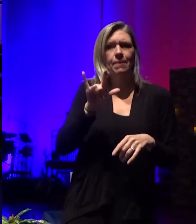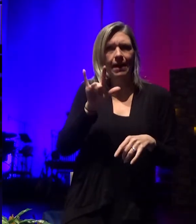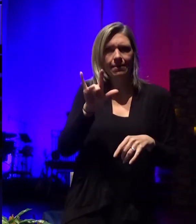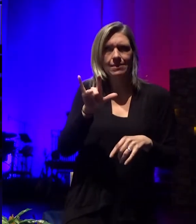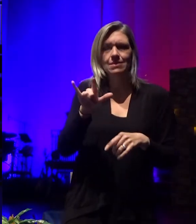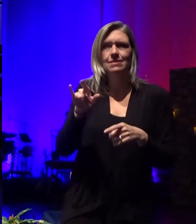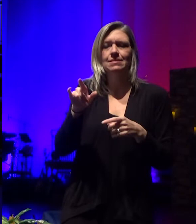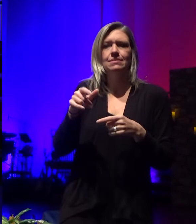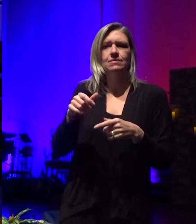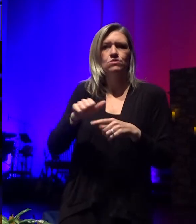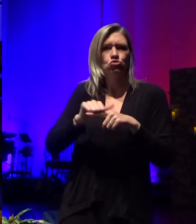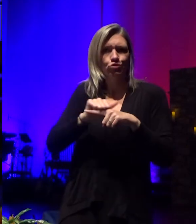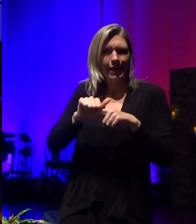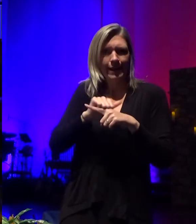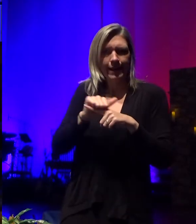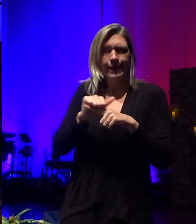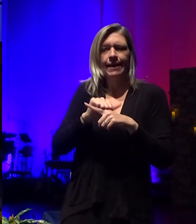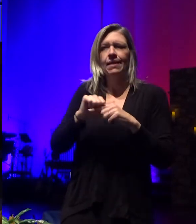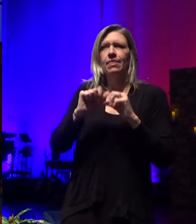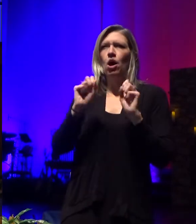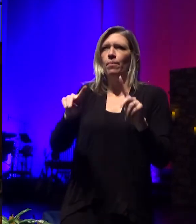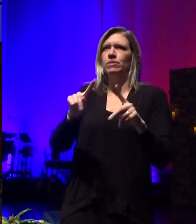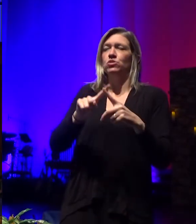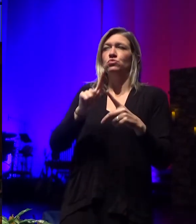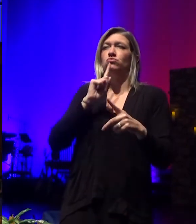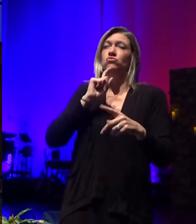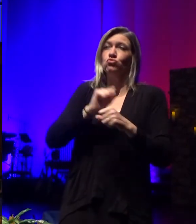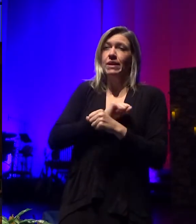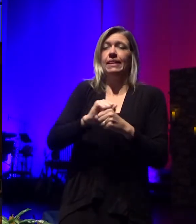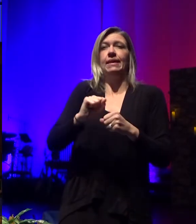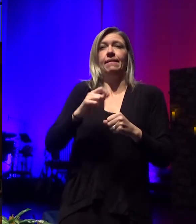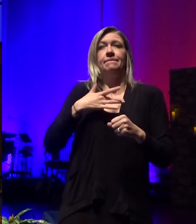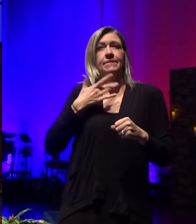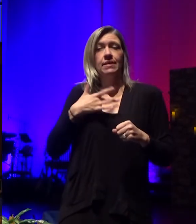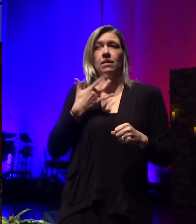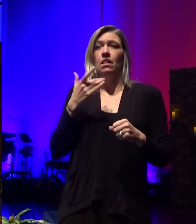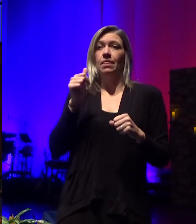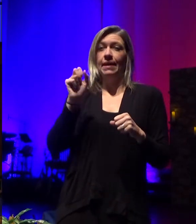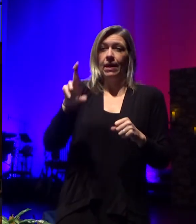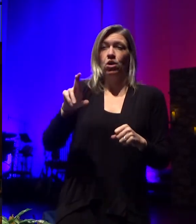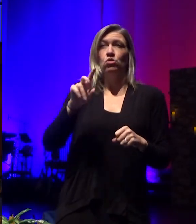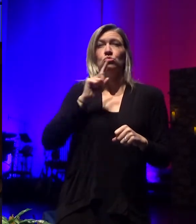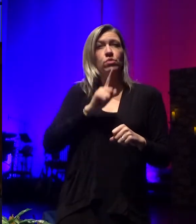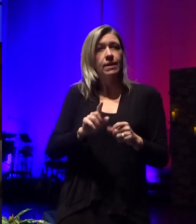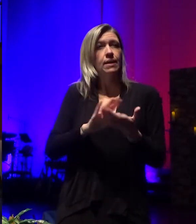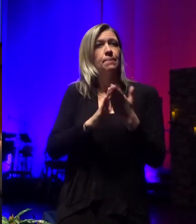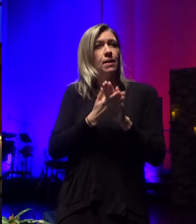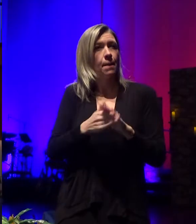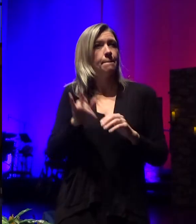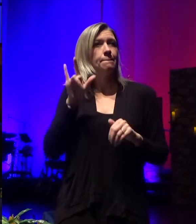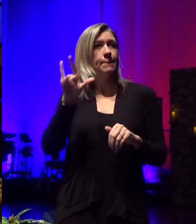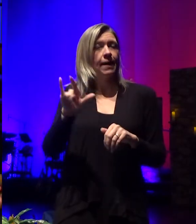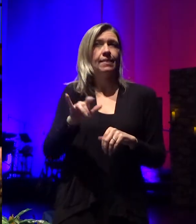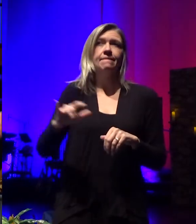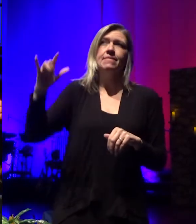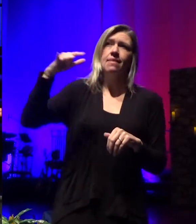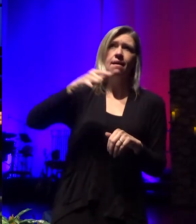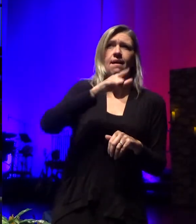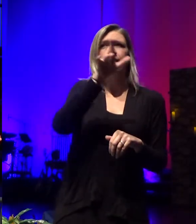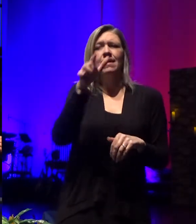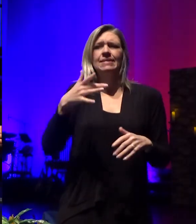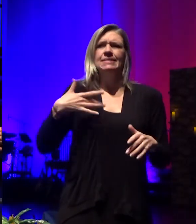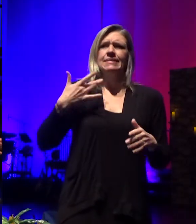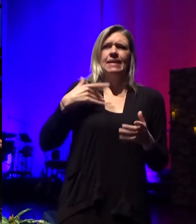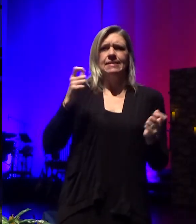training the opportunity to really sense the air, to really become pilots, really fly, to sense the nuances, the updrafts, the